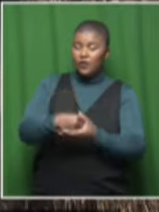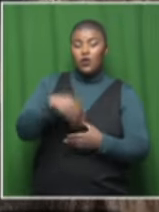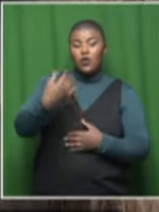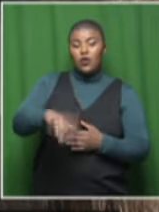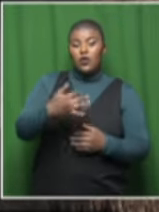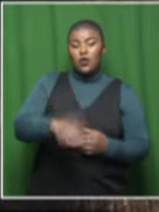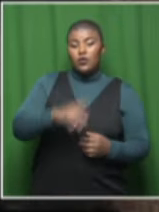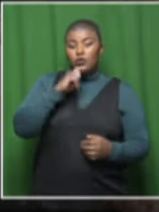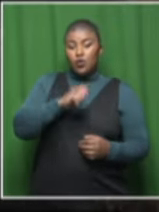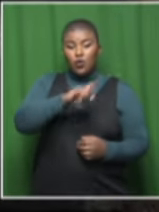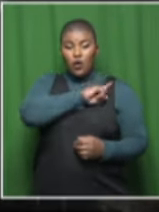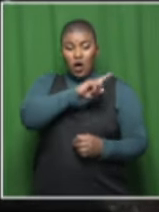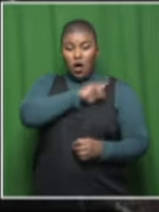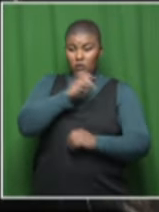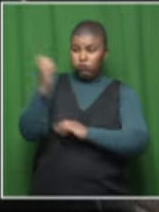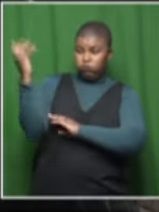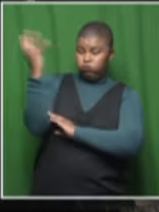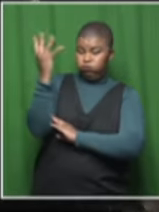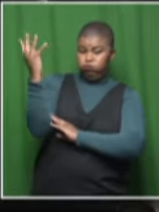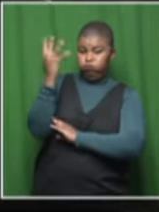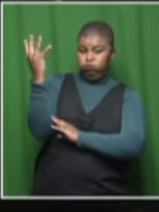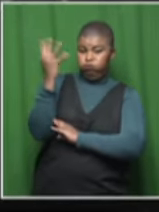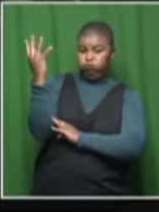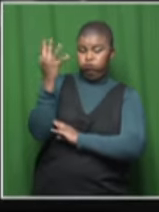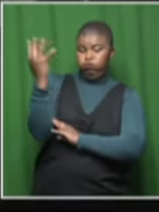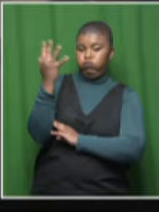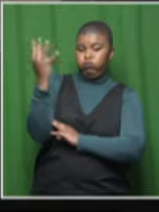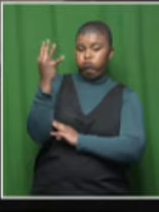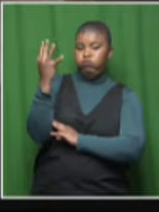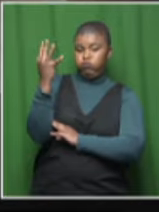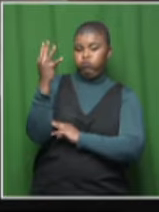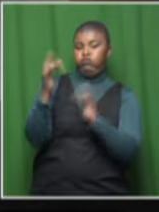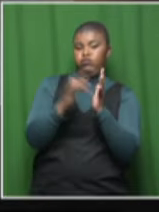njengokuthi nje ube umshumayeli wezwi kaNkulunkulu,